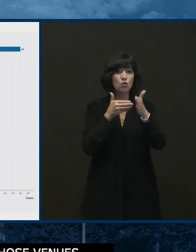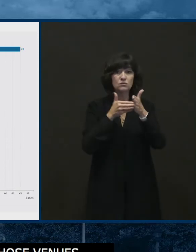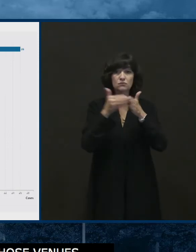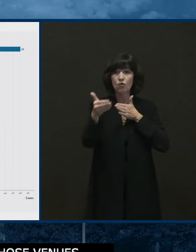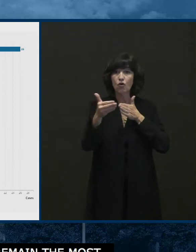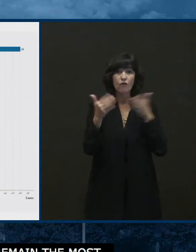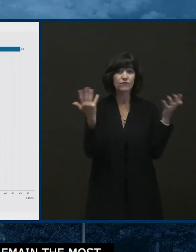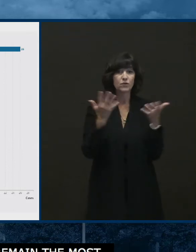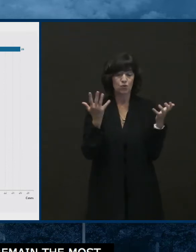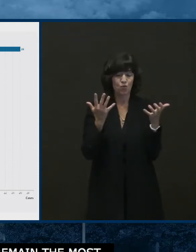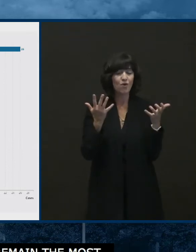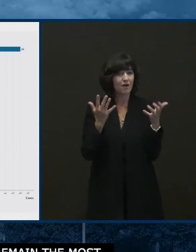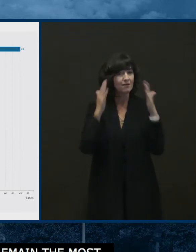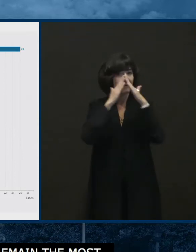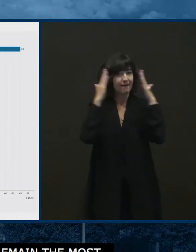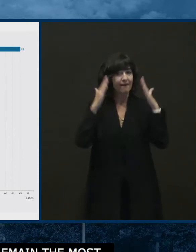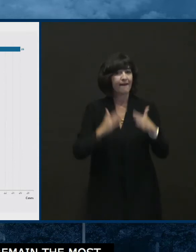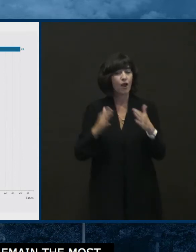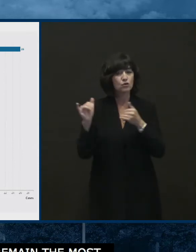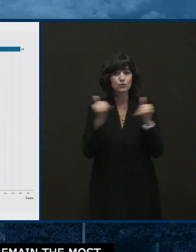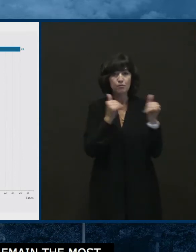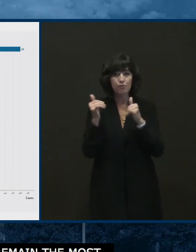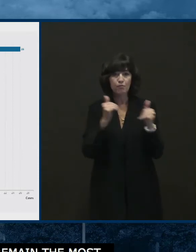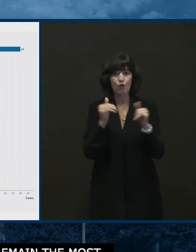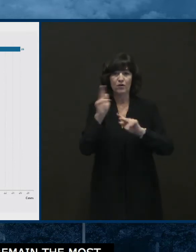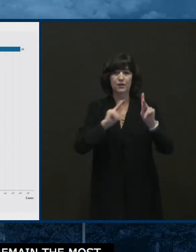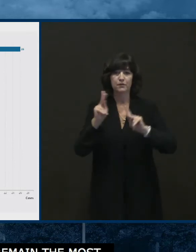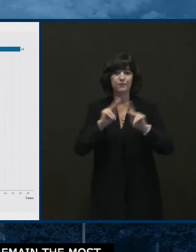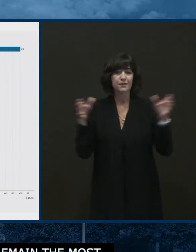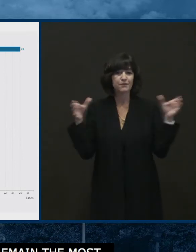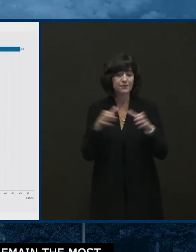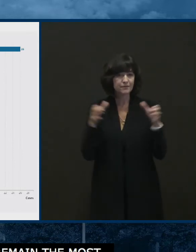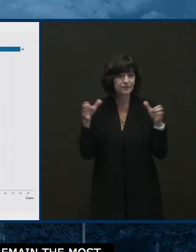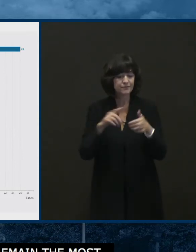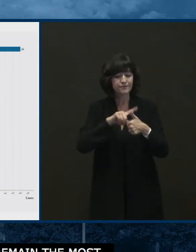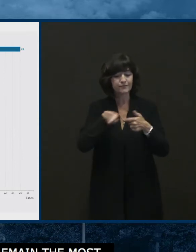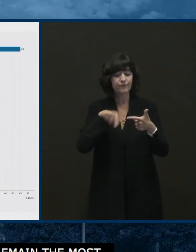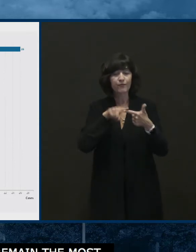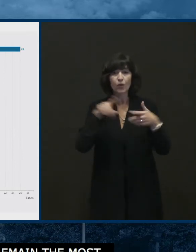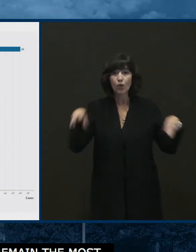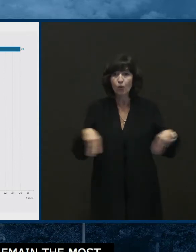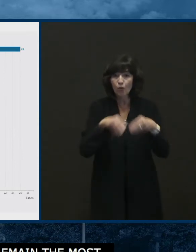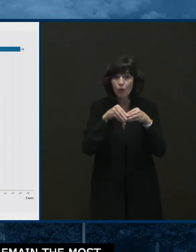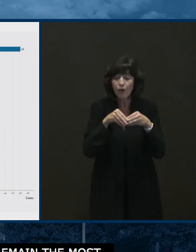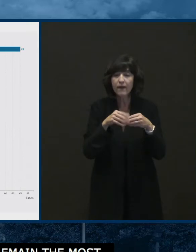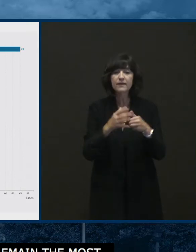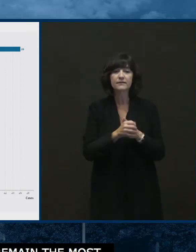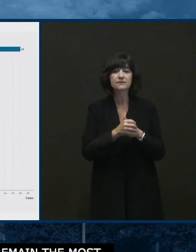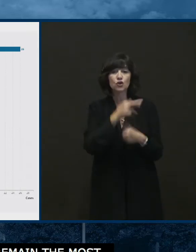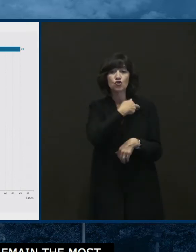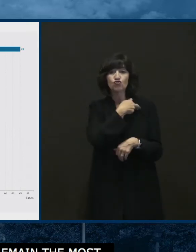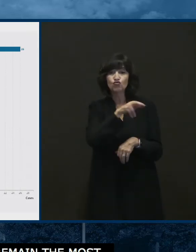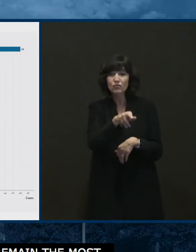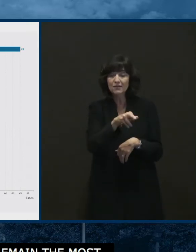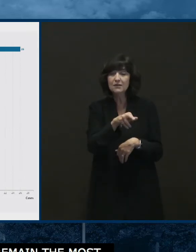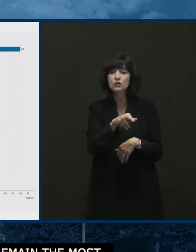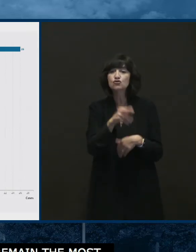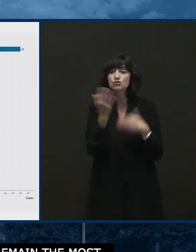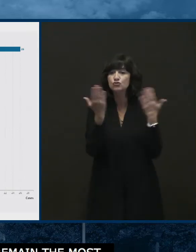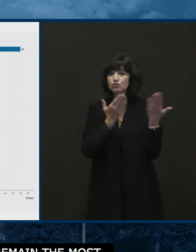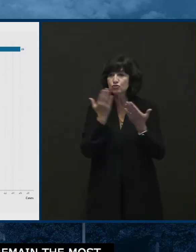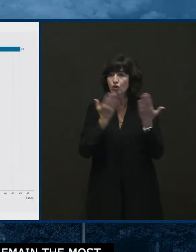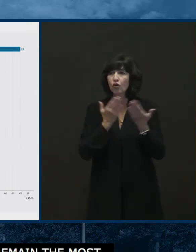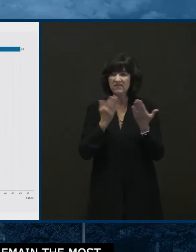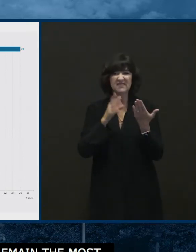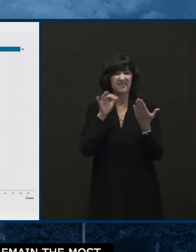became positive participated in, but also weddings and religious services and other large gatherings are up